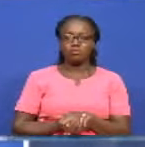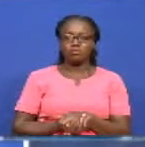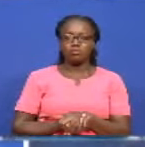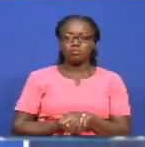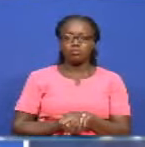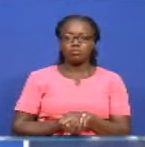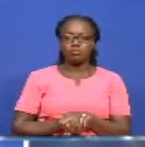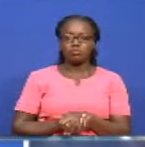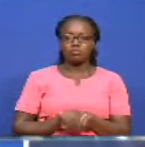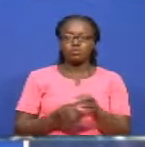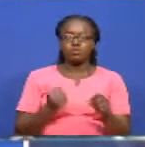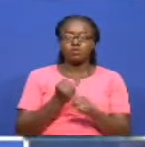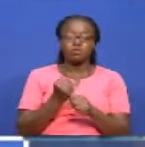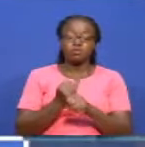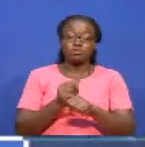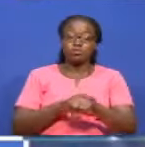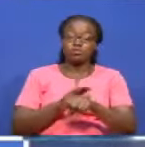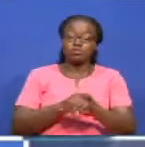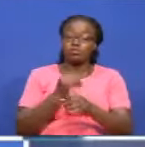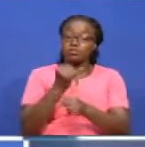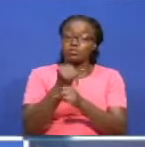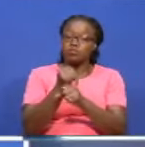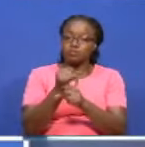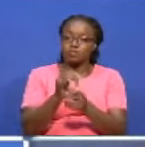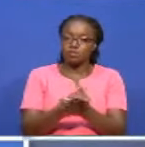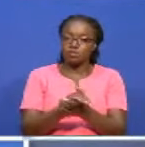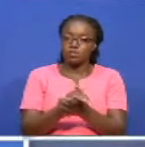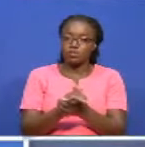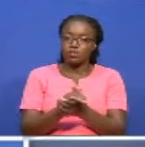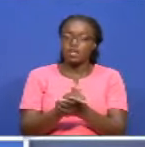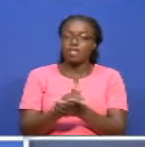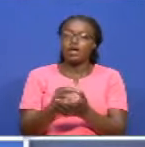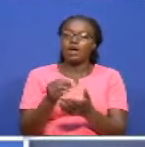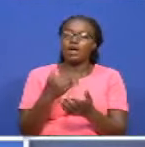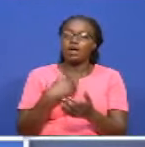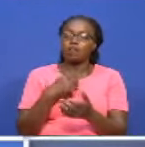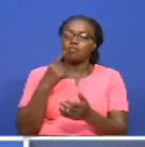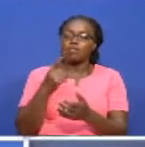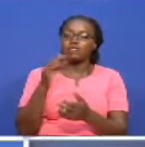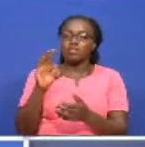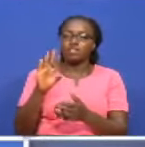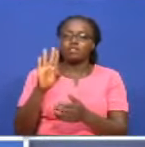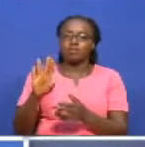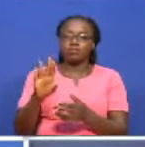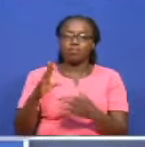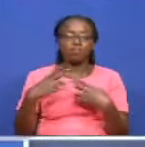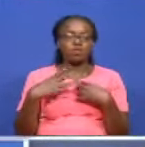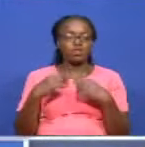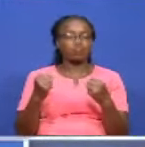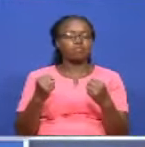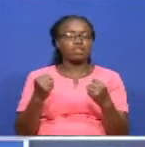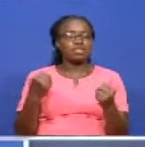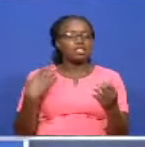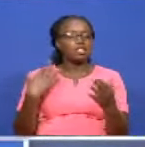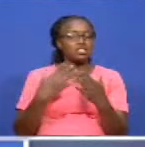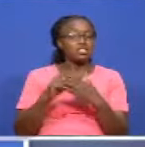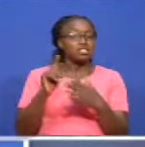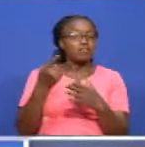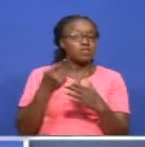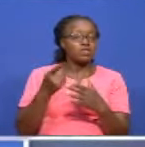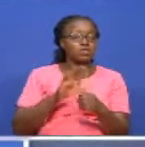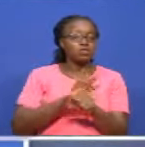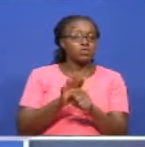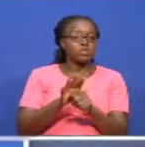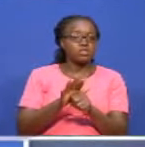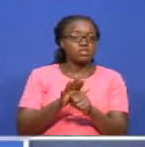Been doing a good job. We've had 134 recoveries since the first positive patients